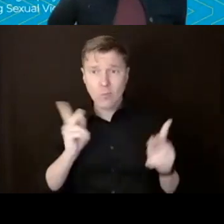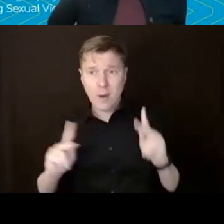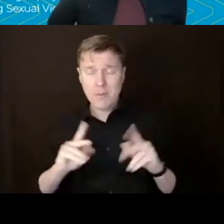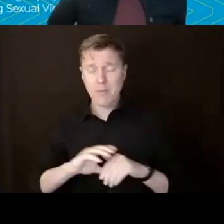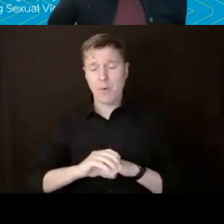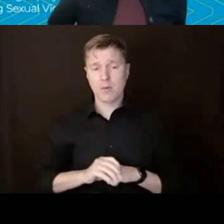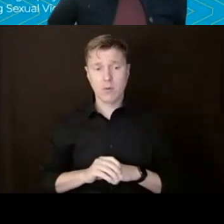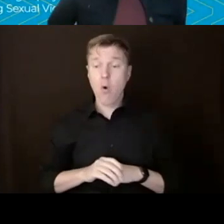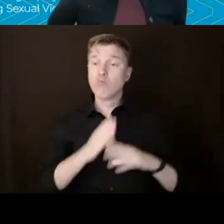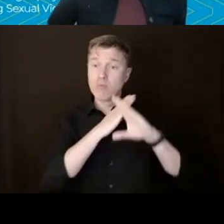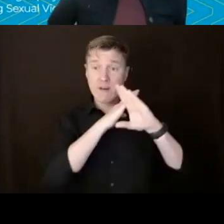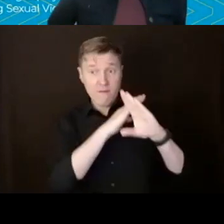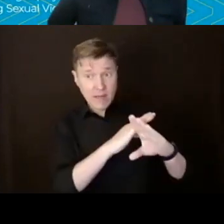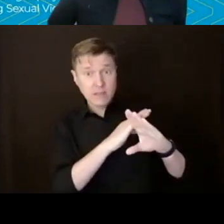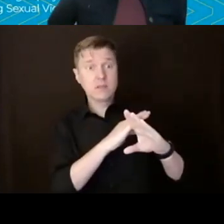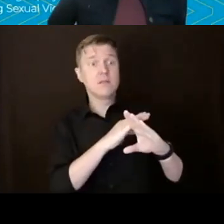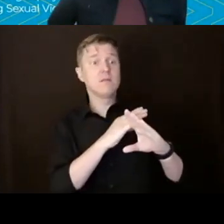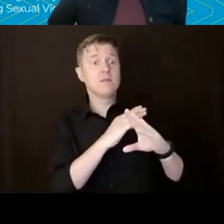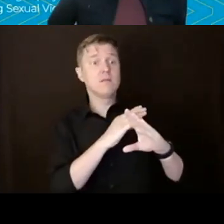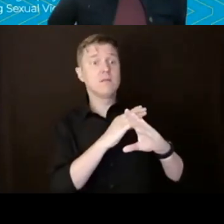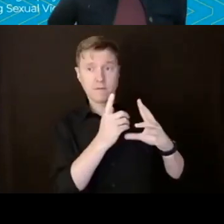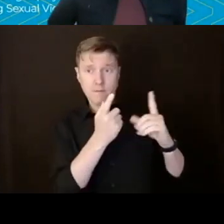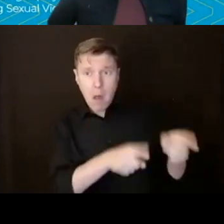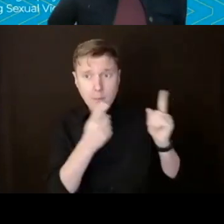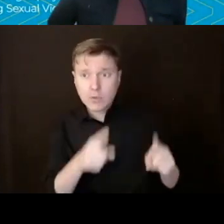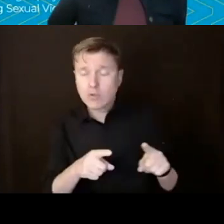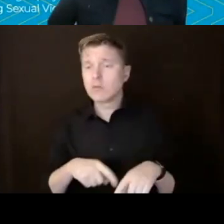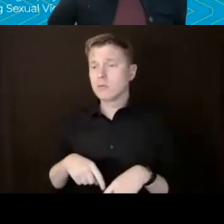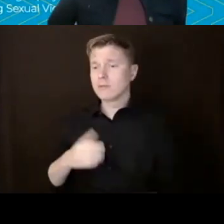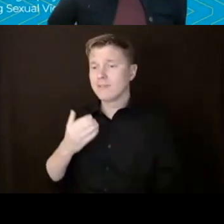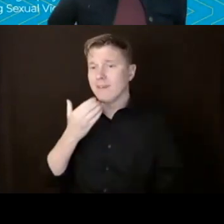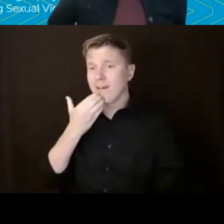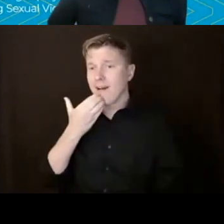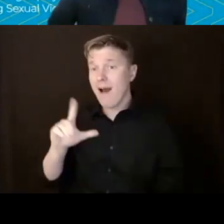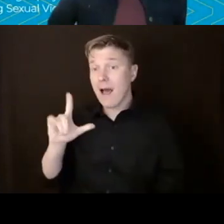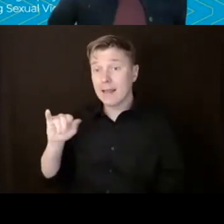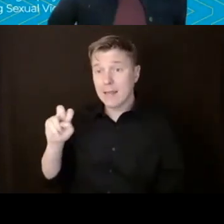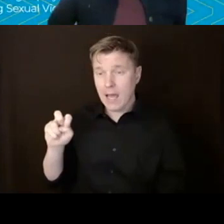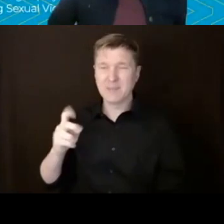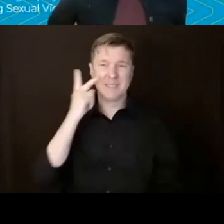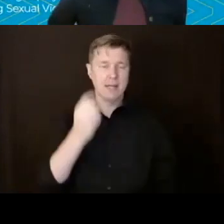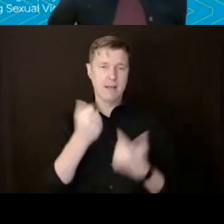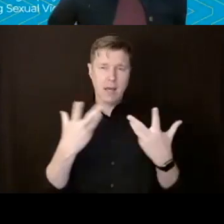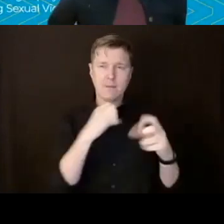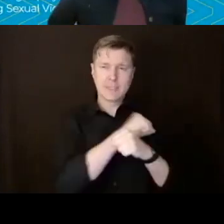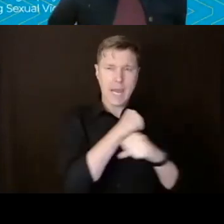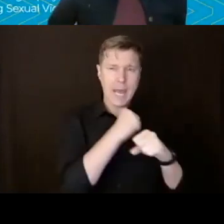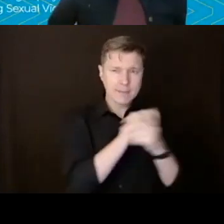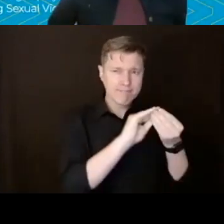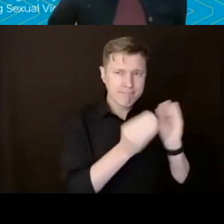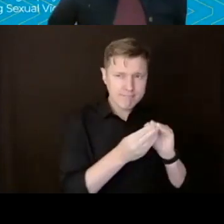preventive measures, okay. Some hotlines. I'm seeing lots of stats and infographics.